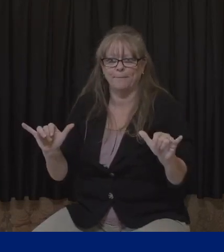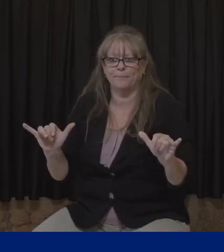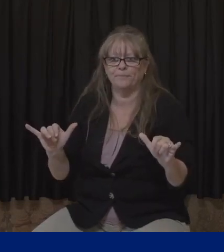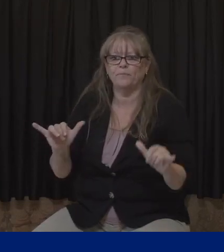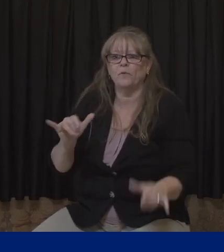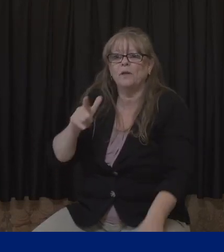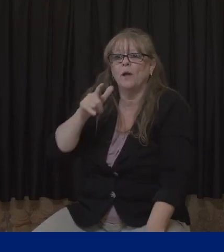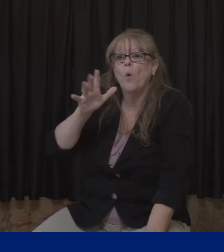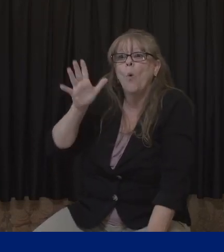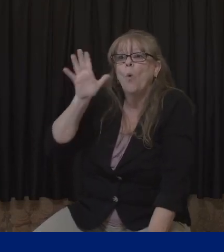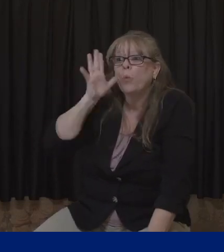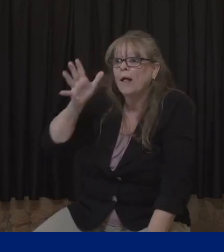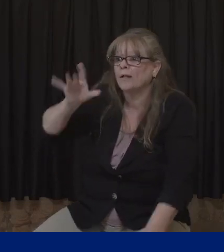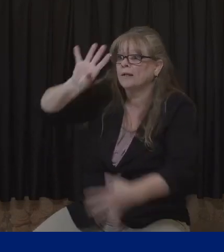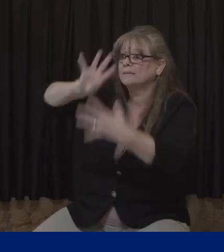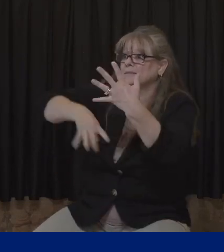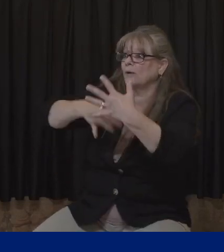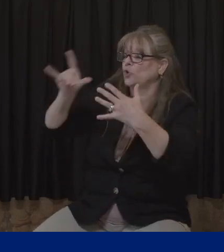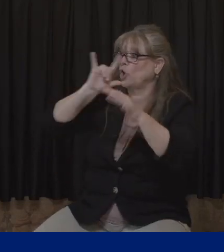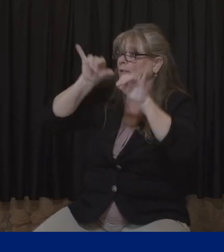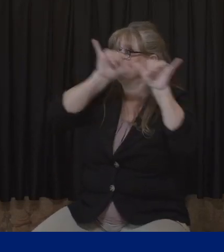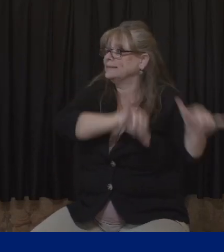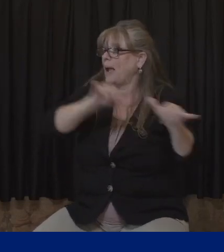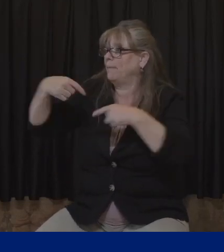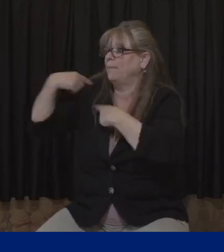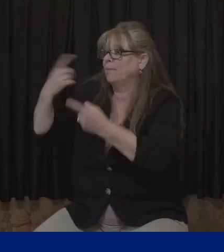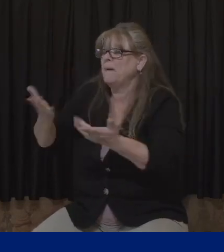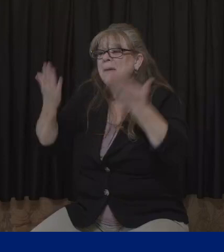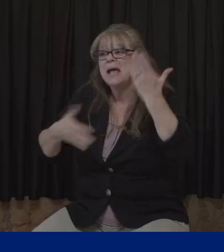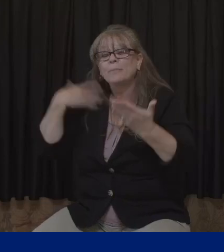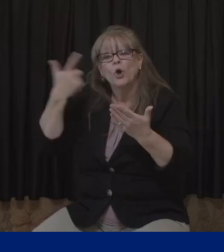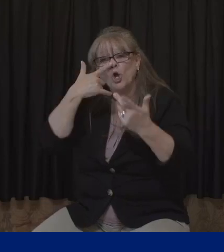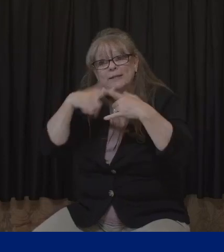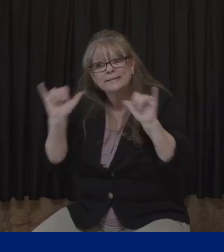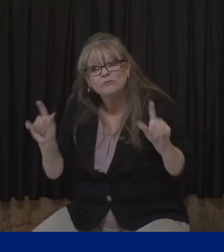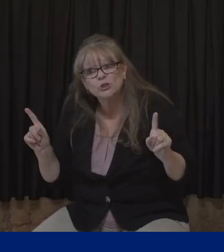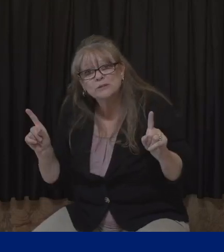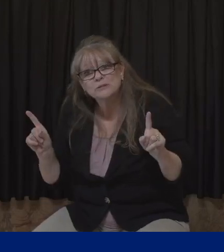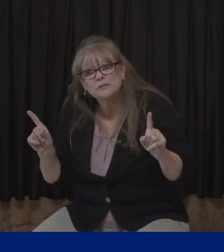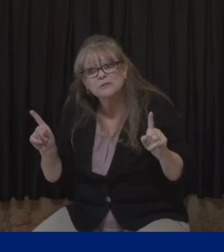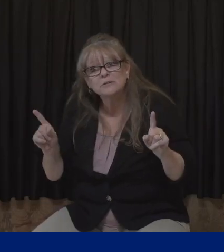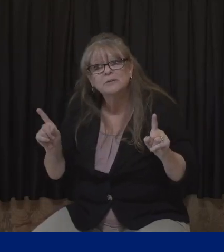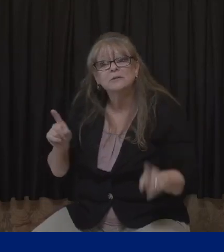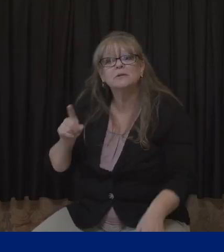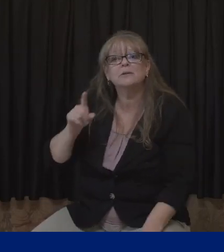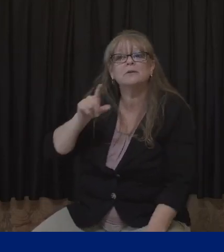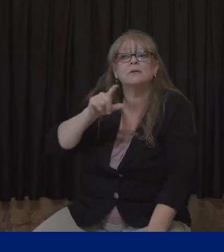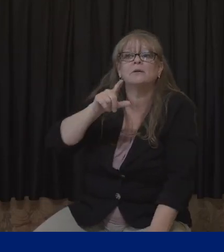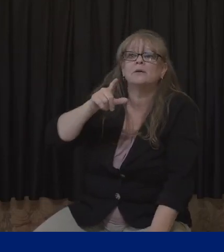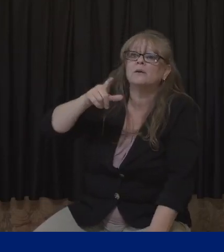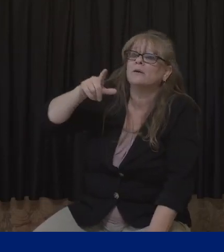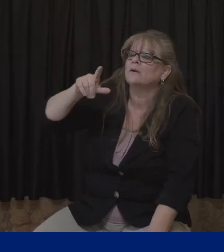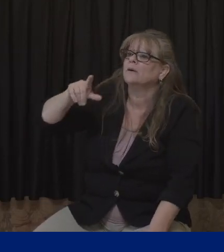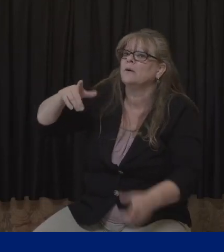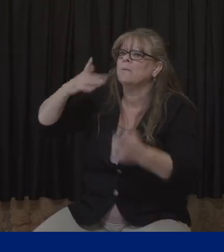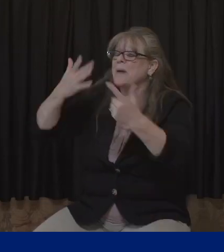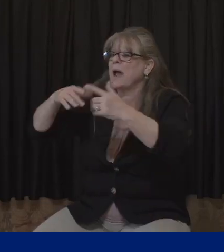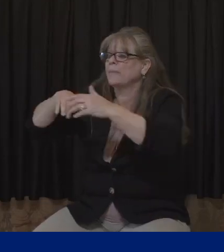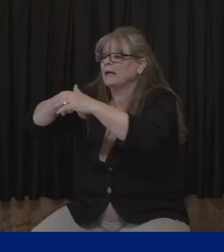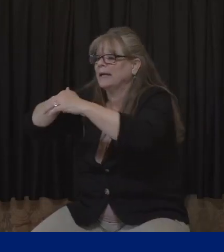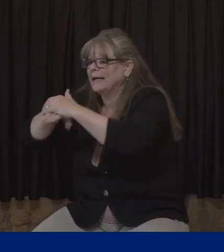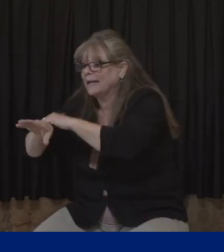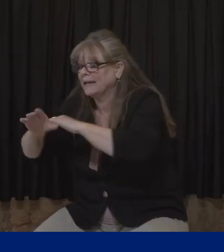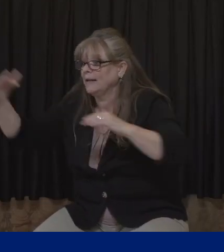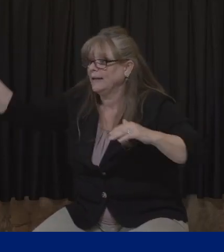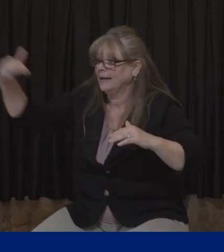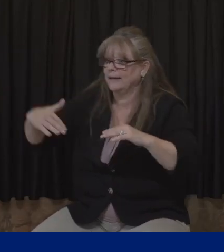entry and exit periods, and it might mean additional spacing in classrooms. But of course, we're unsure how parents will decide to participate or engage